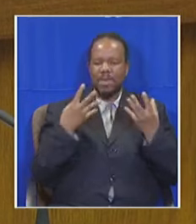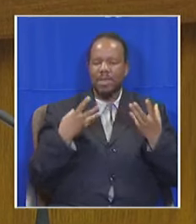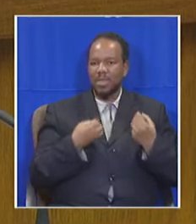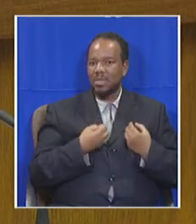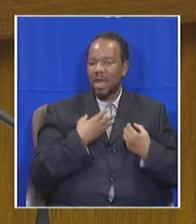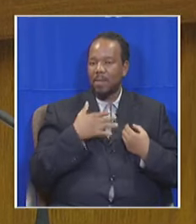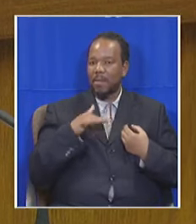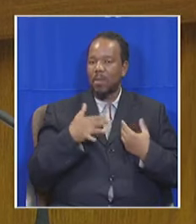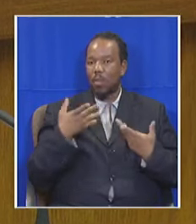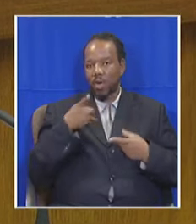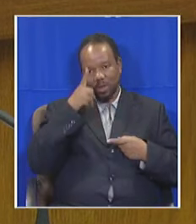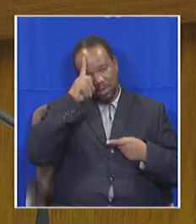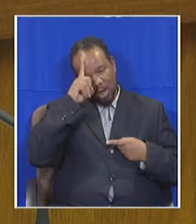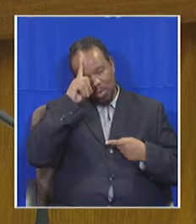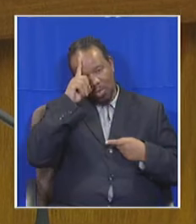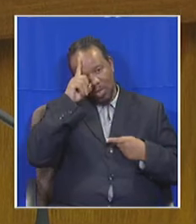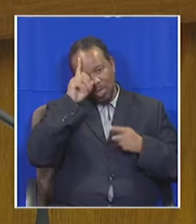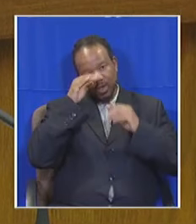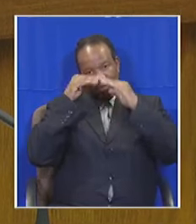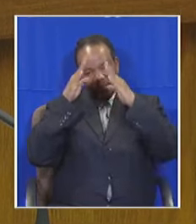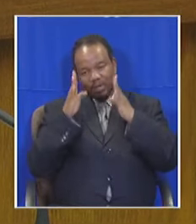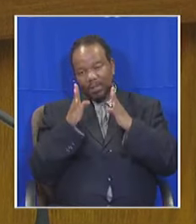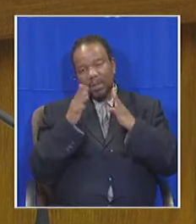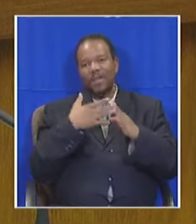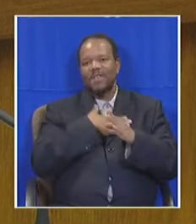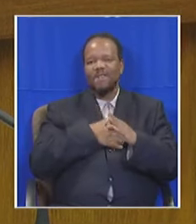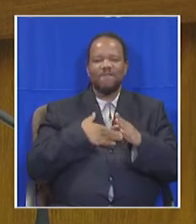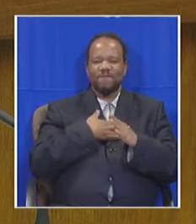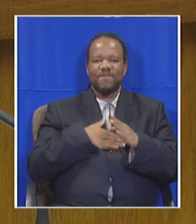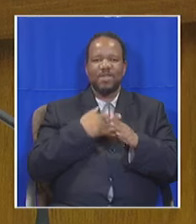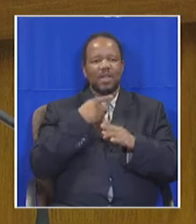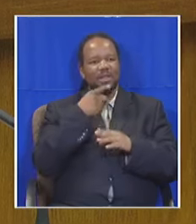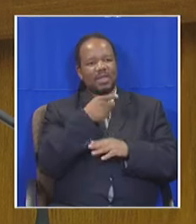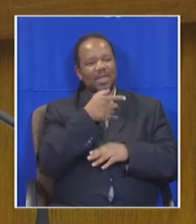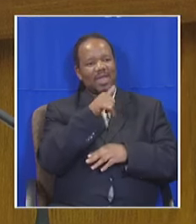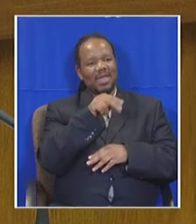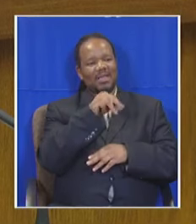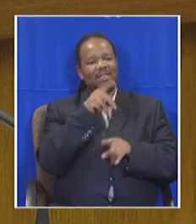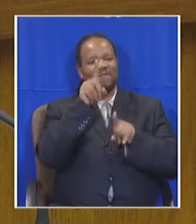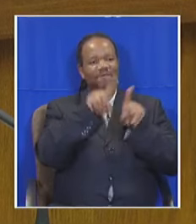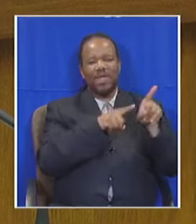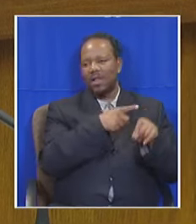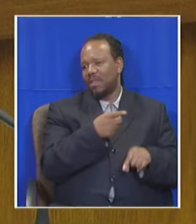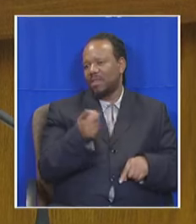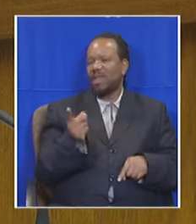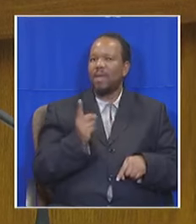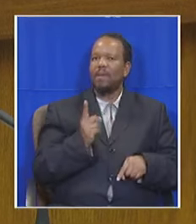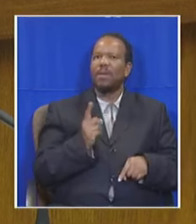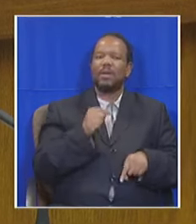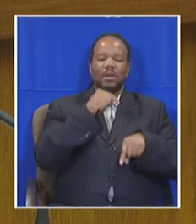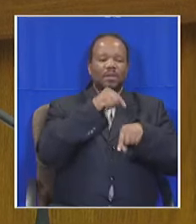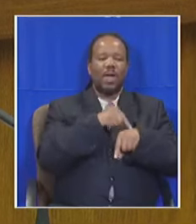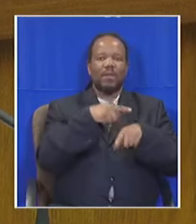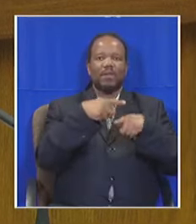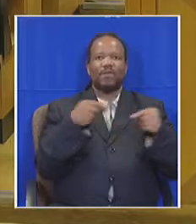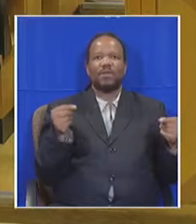the townships who feel badly let down by this failing government erupt into action for